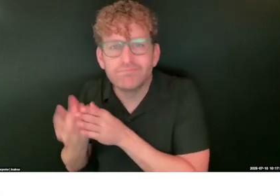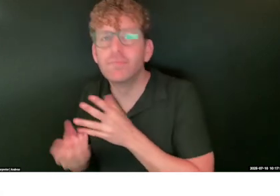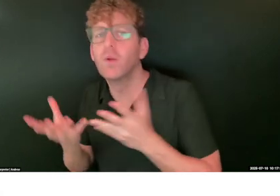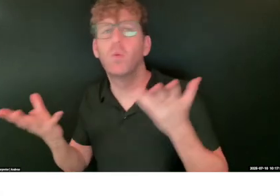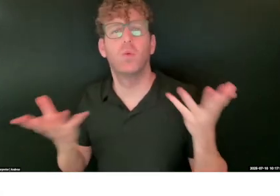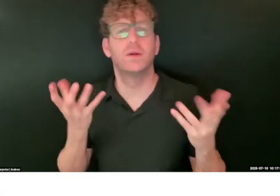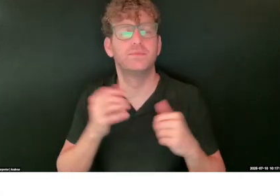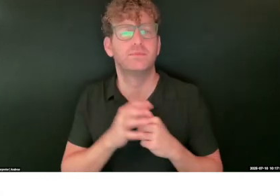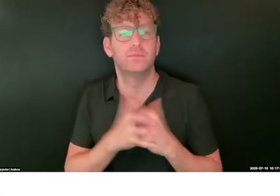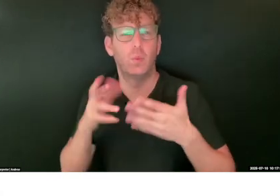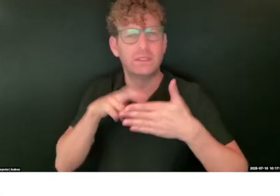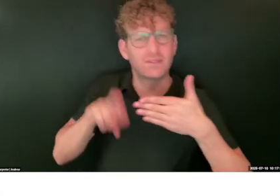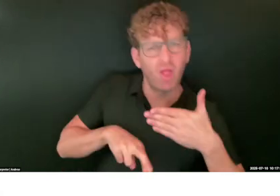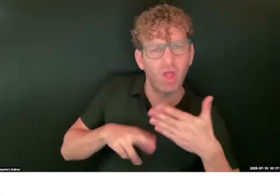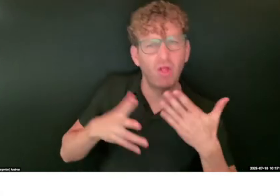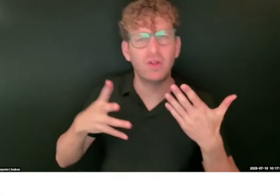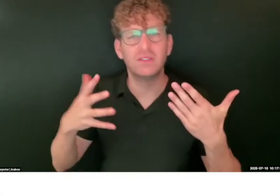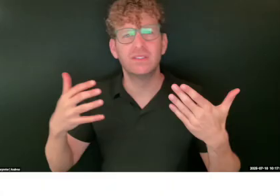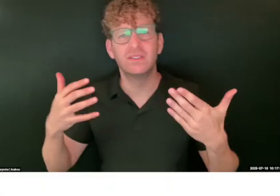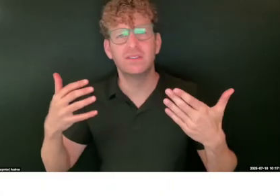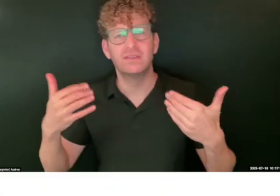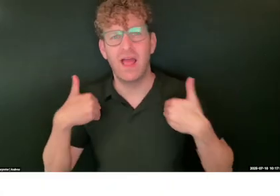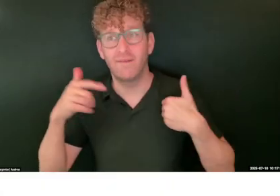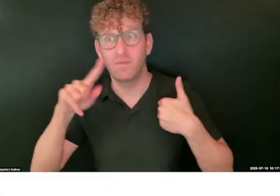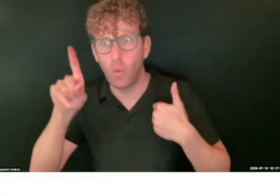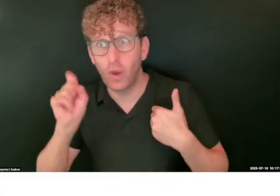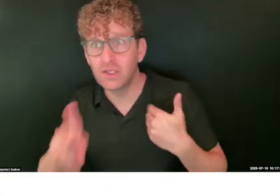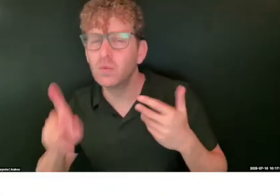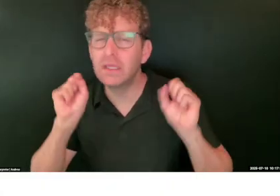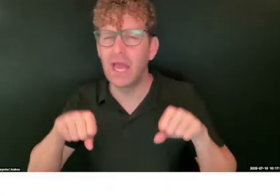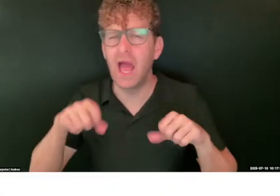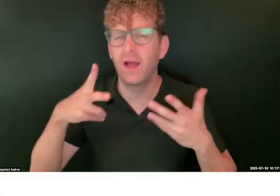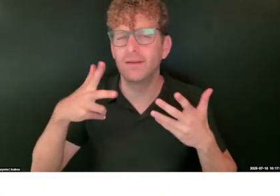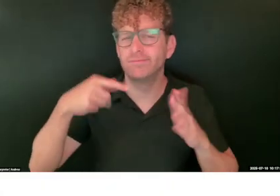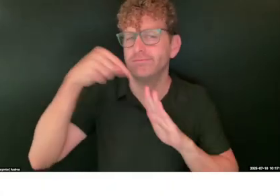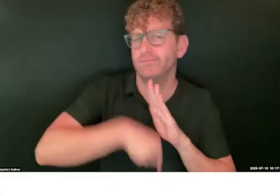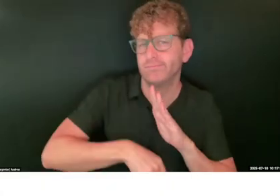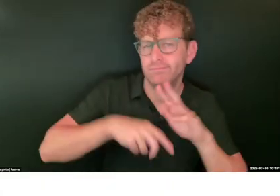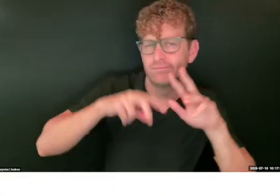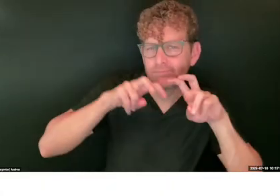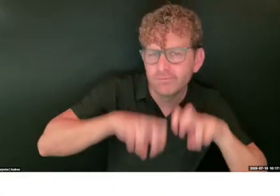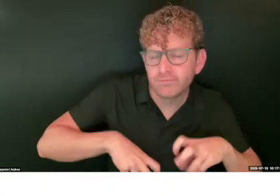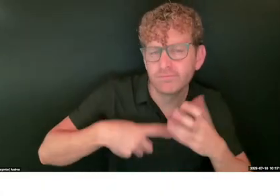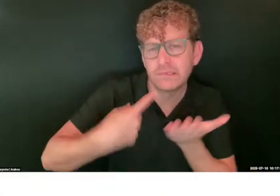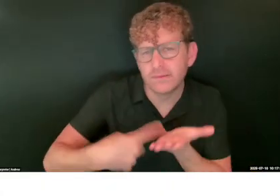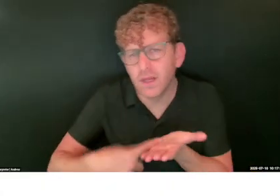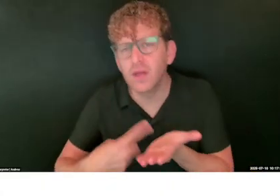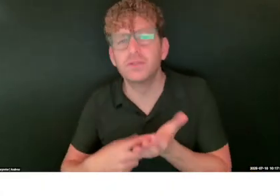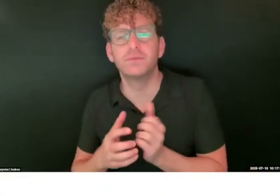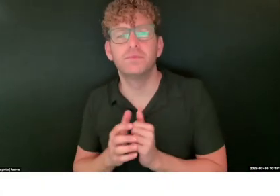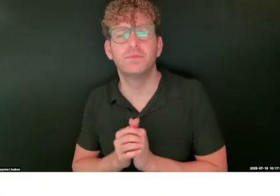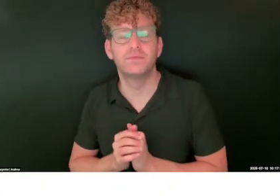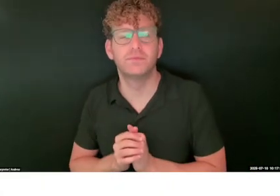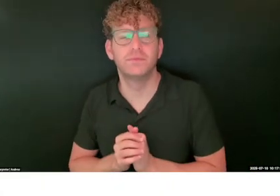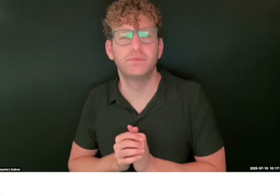dive deeper into the assumptions and look into how the inputs and sensitivities affect our results.